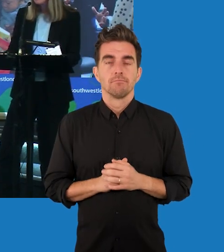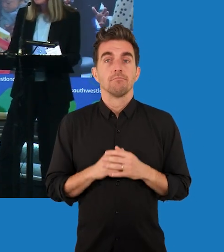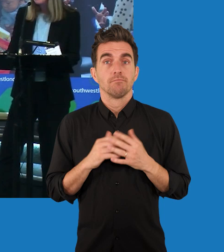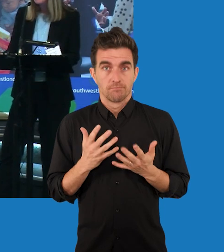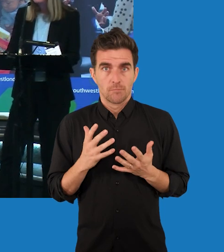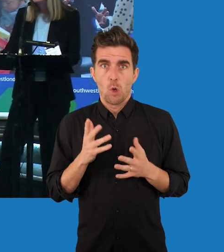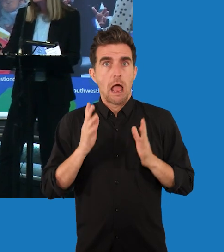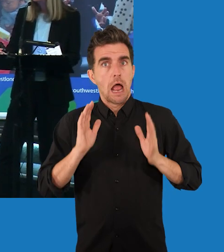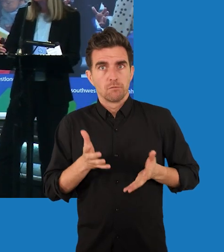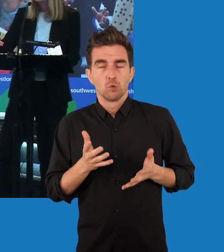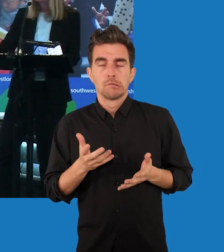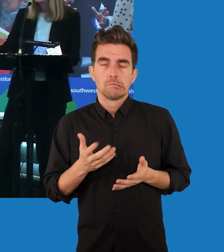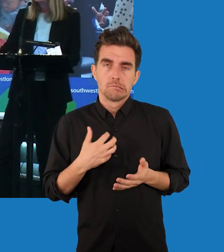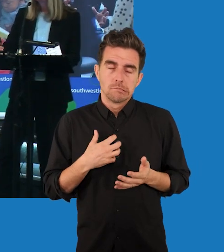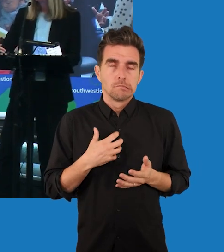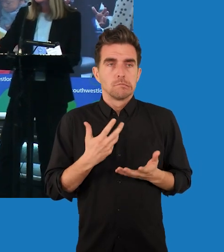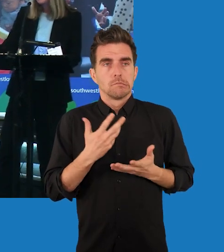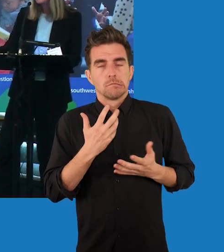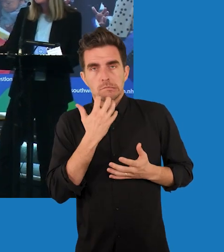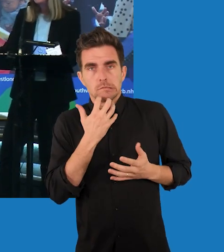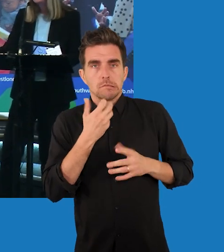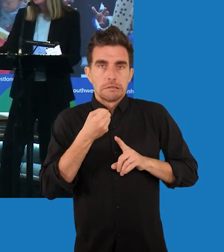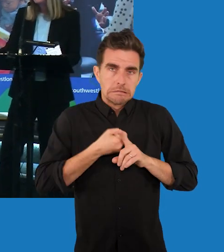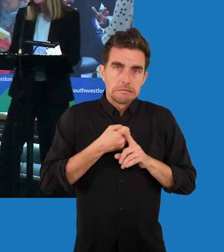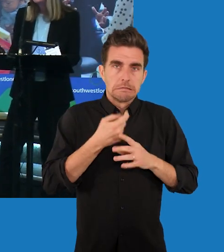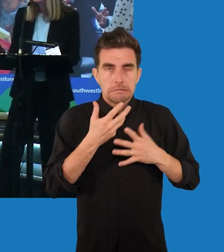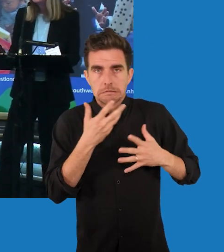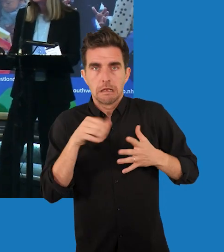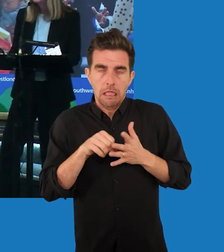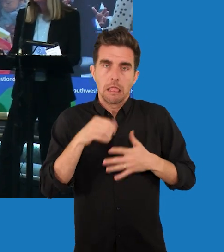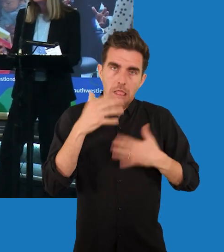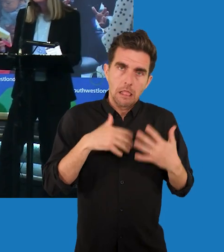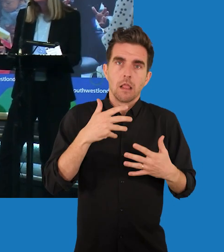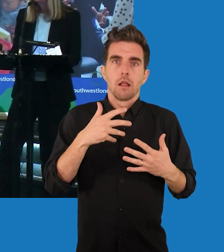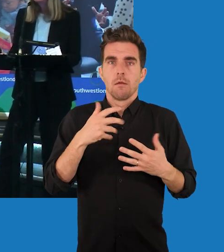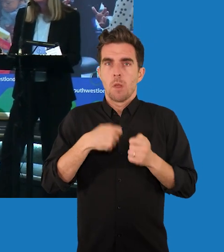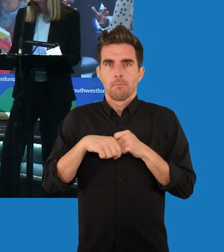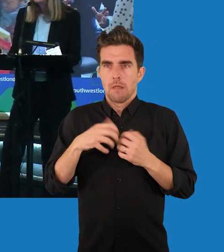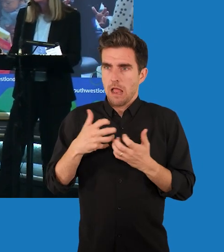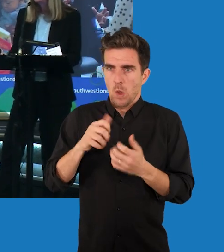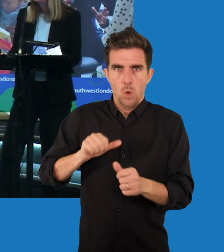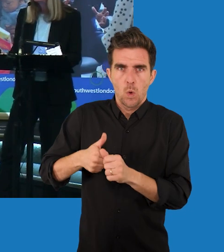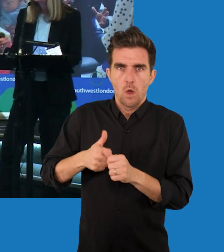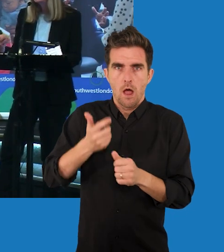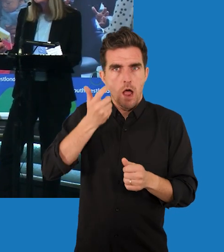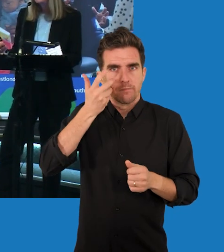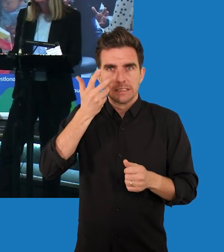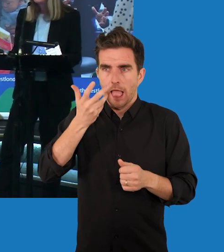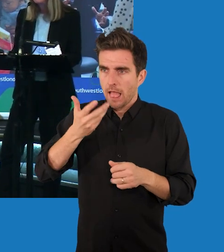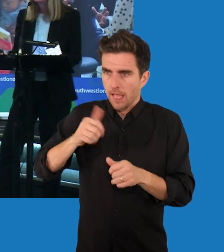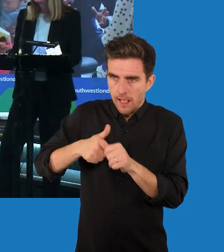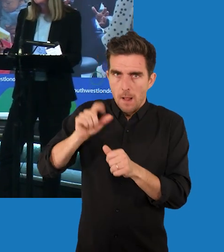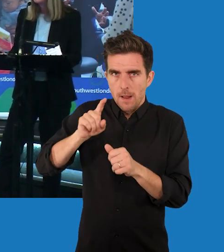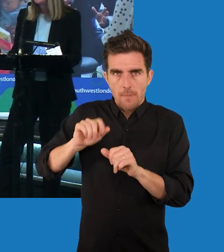achieve something and weren't constantly having to fight against the odds, you know, and I think this is really produces some quality